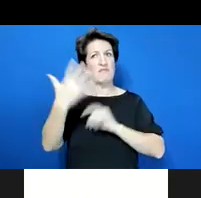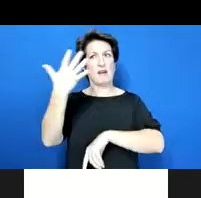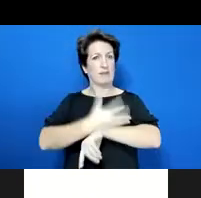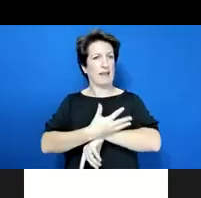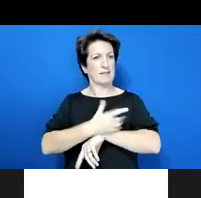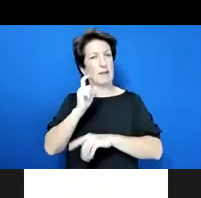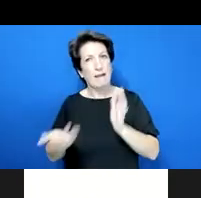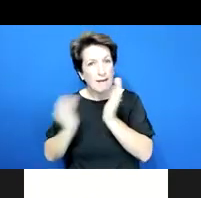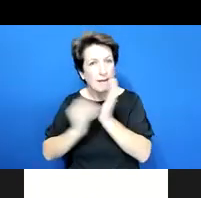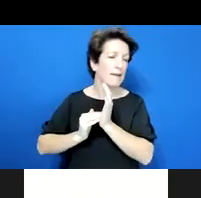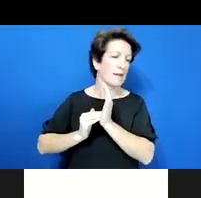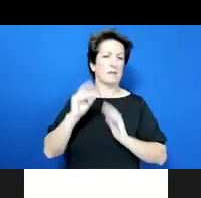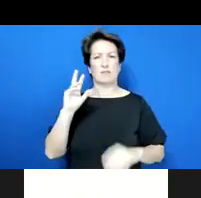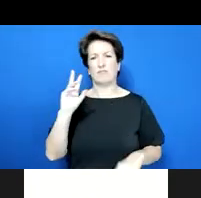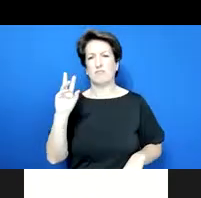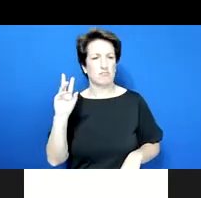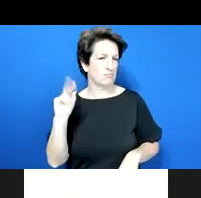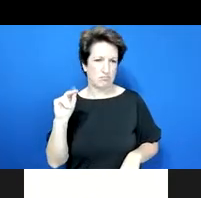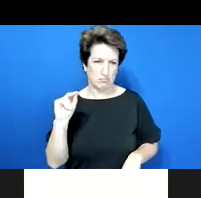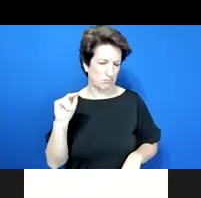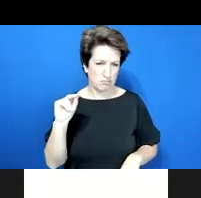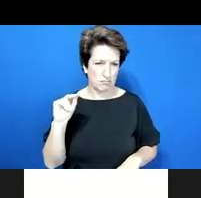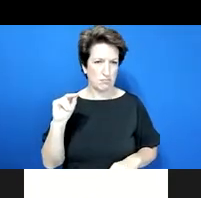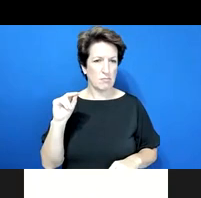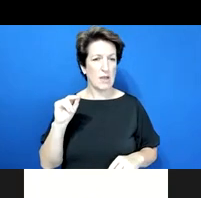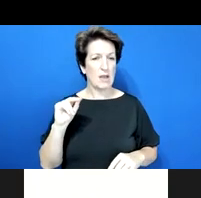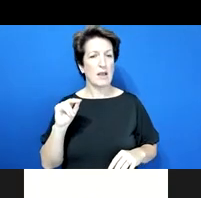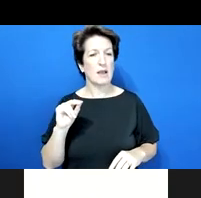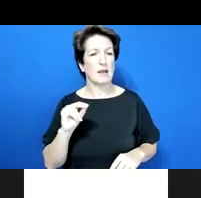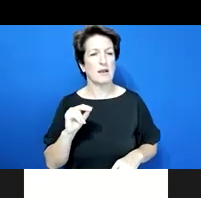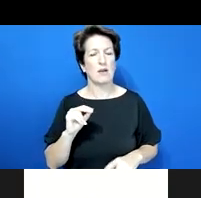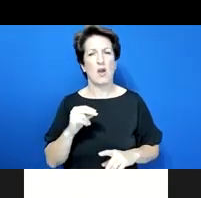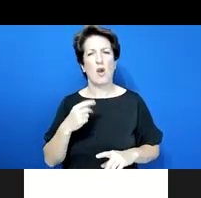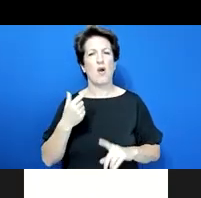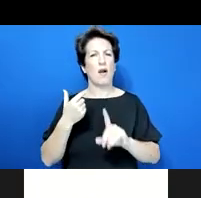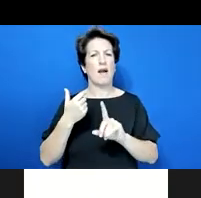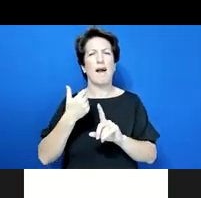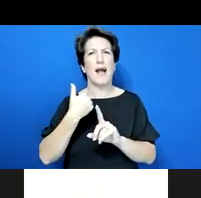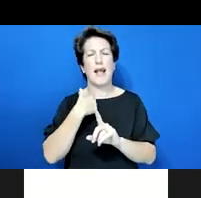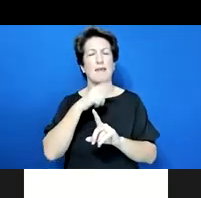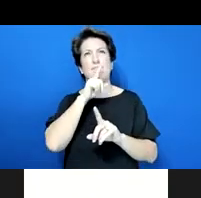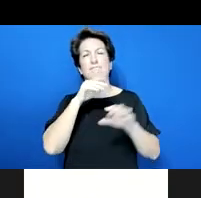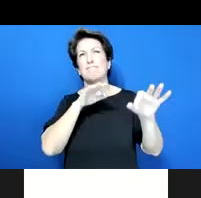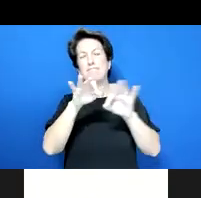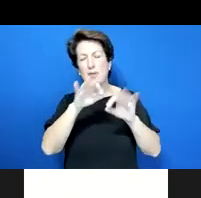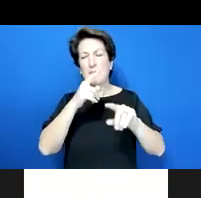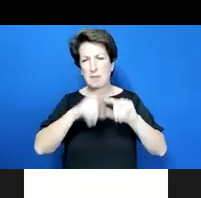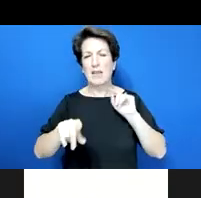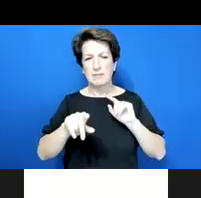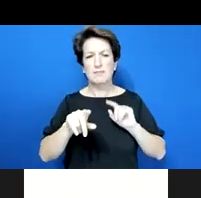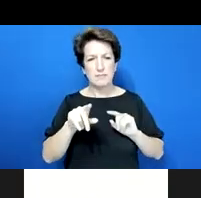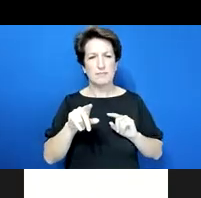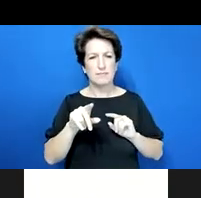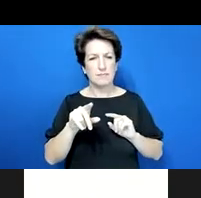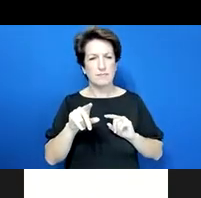that you can access your vaccination record that I actually didn't talk about on the other slide was you can be, well, it kind of